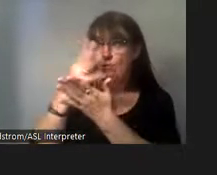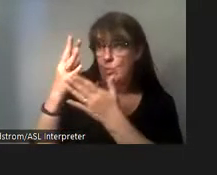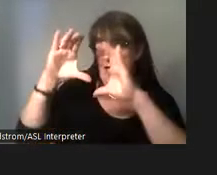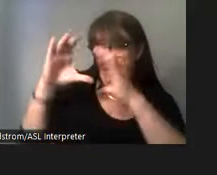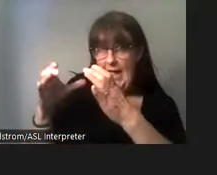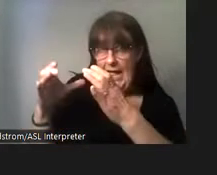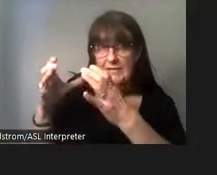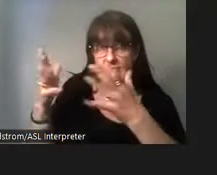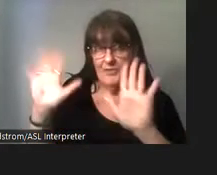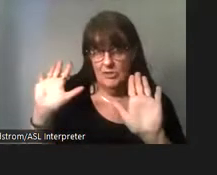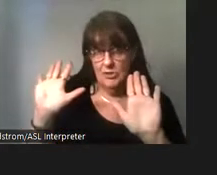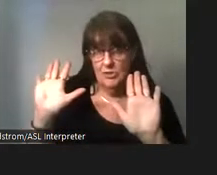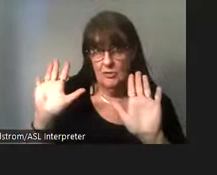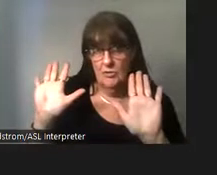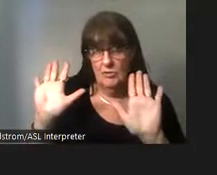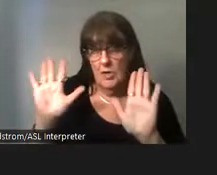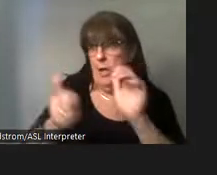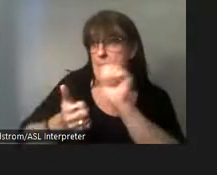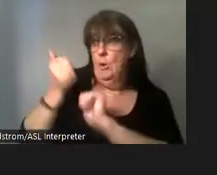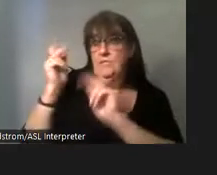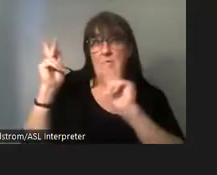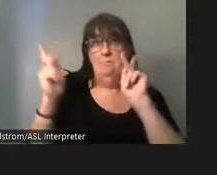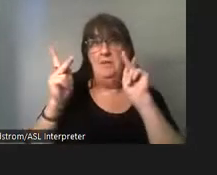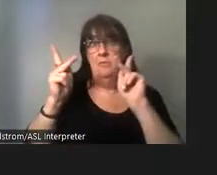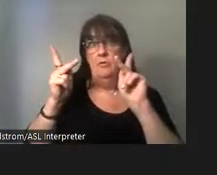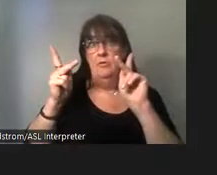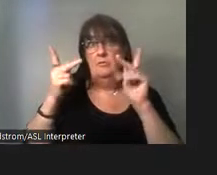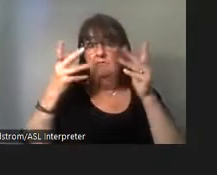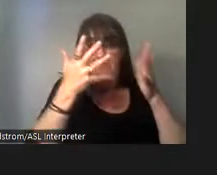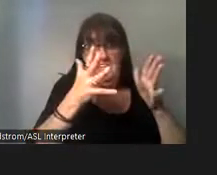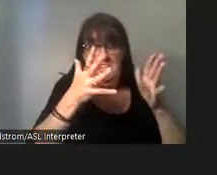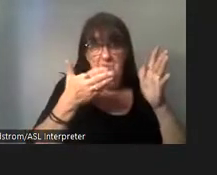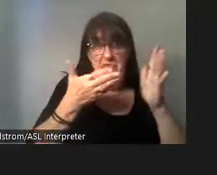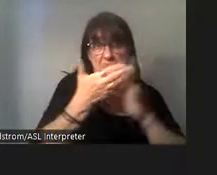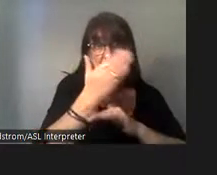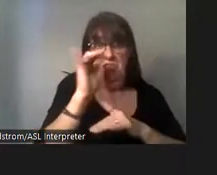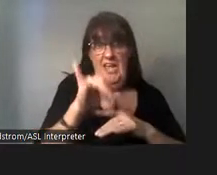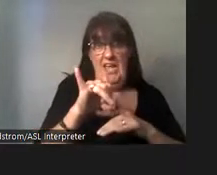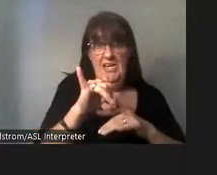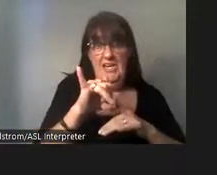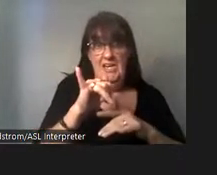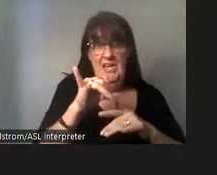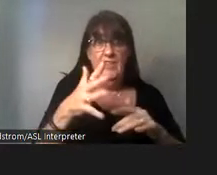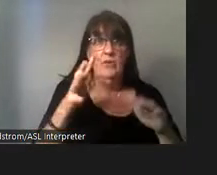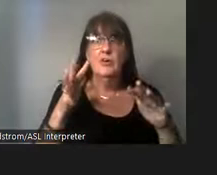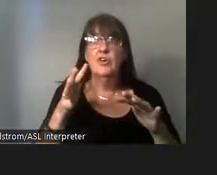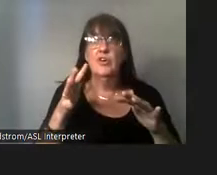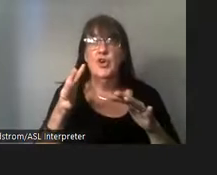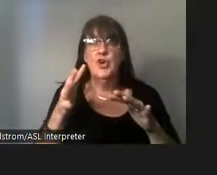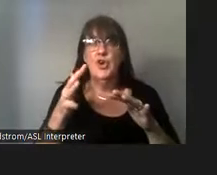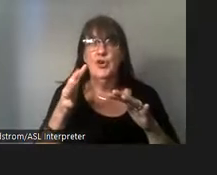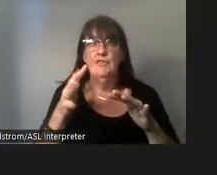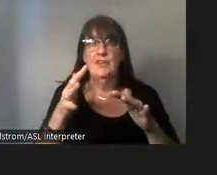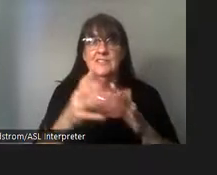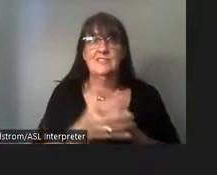and most of the folks that went through it in our team, they had the jitters, you know, because they had to pass